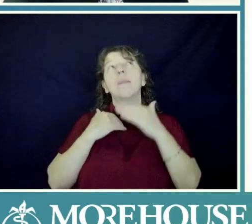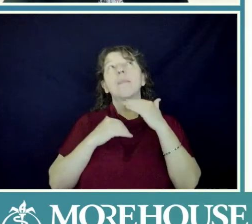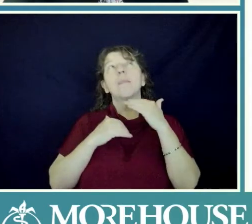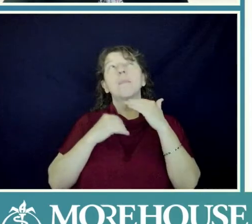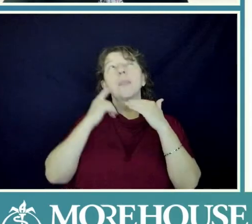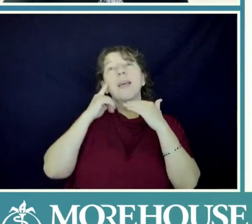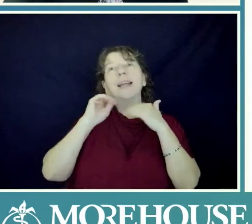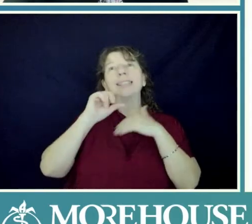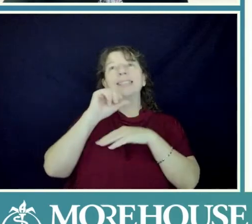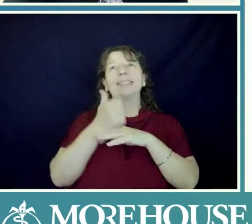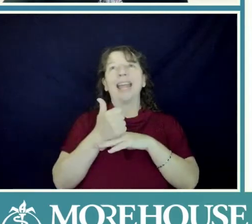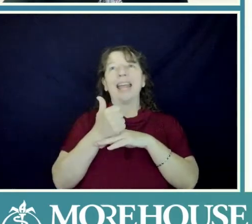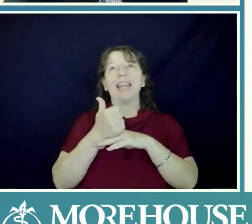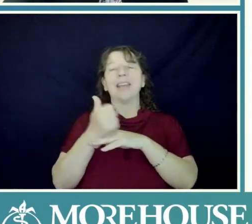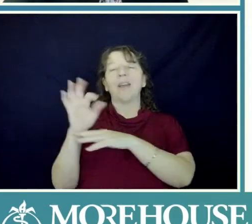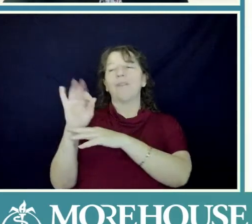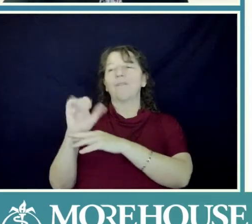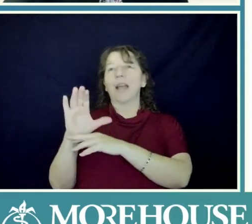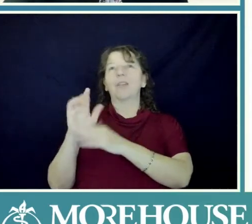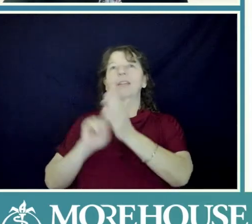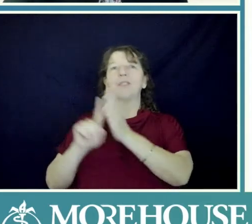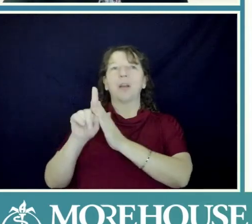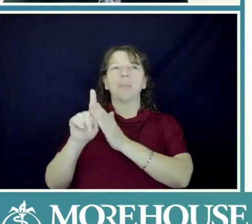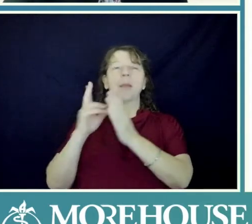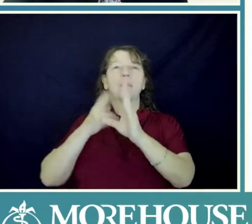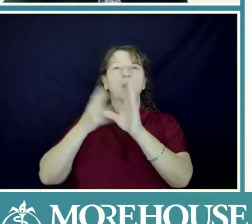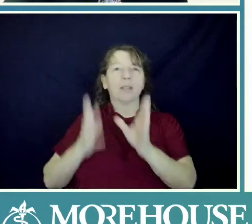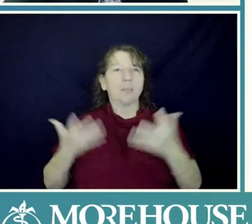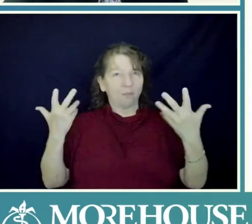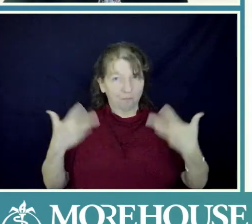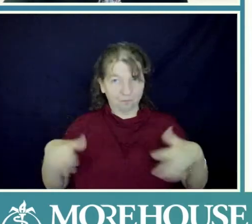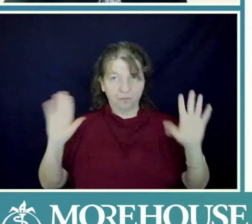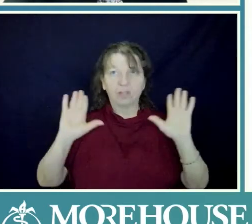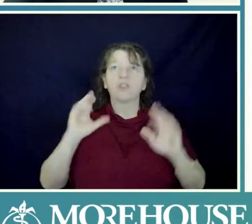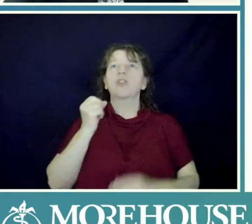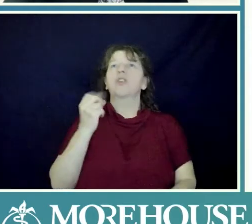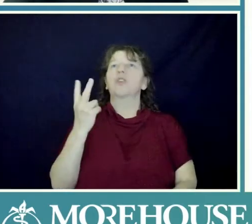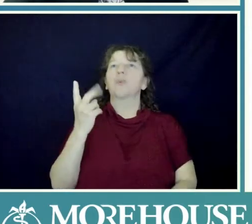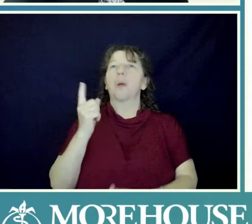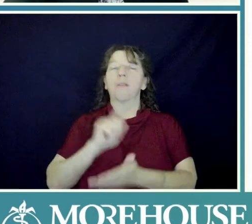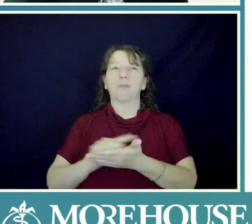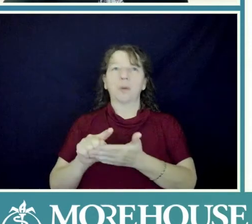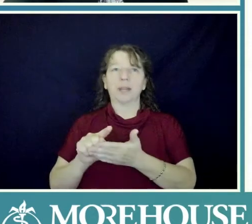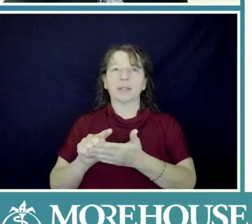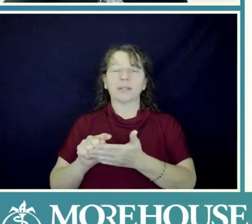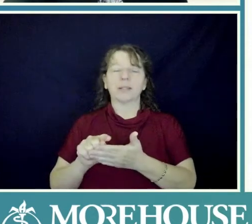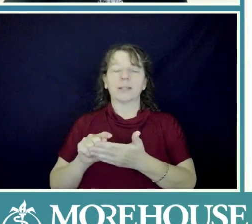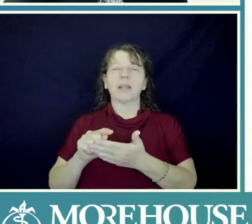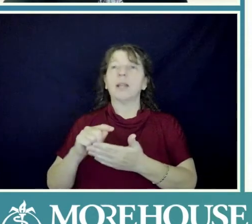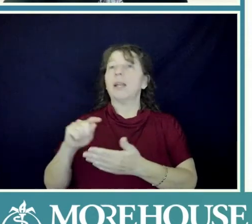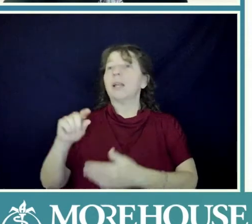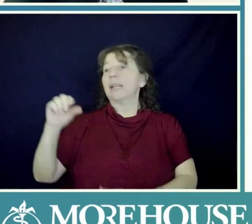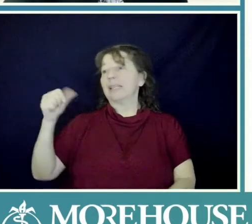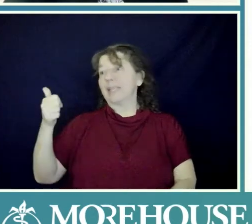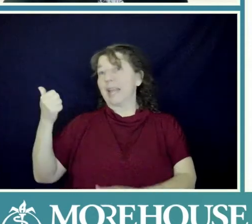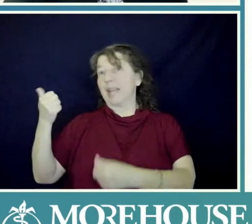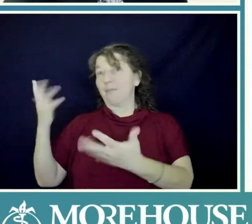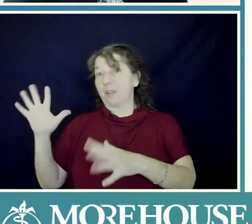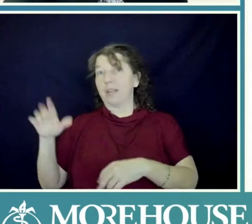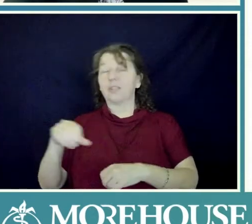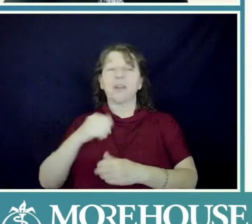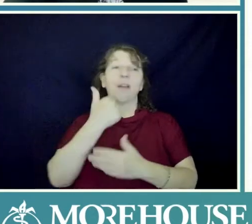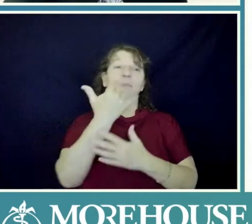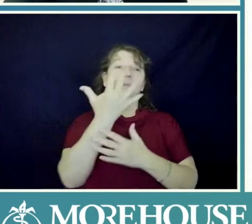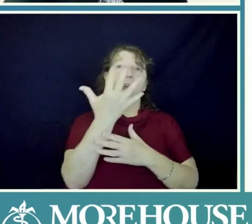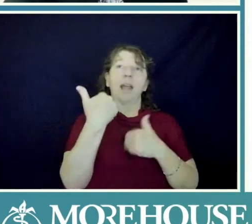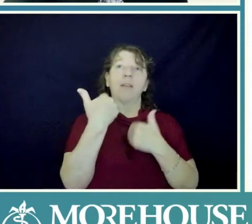faculty development participants that have completed the course, the 12-week course. 5 of those have submitted grants, and 3 of